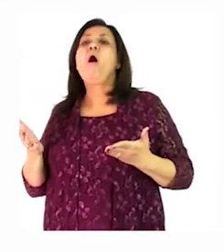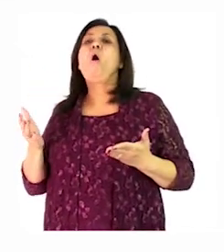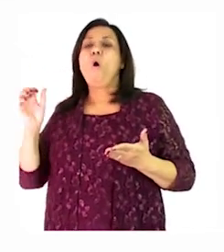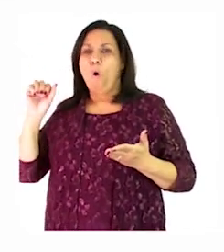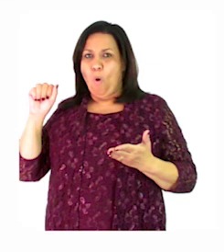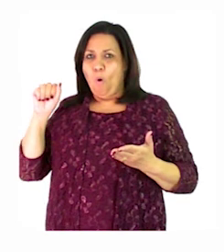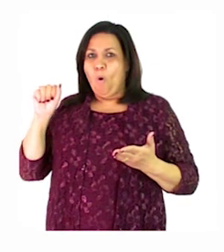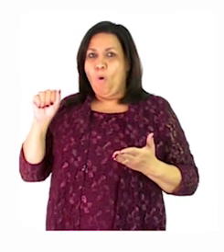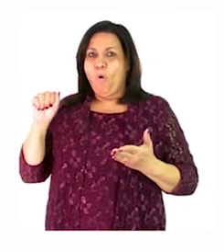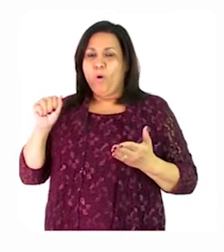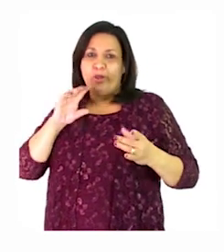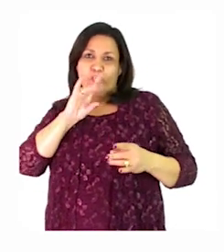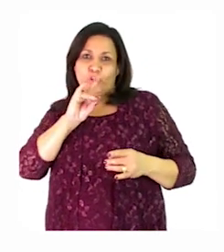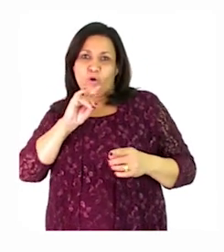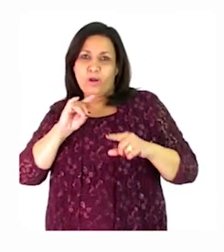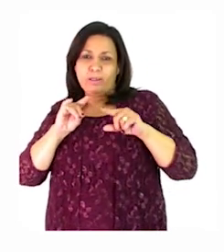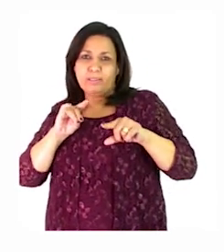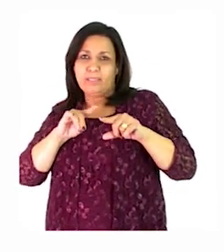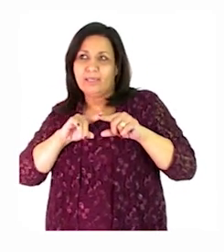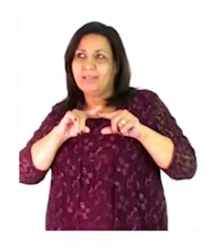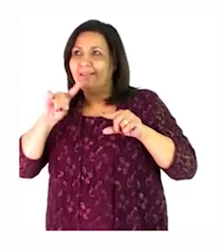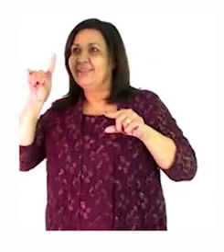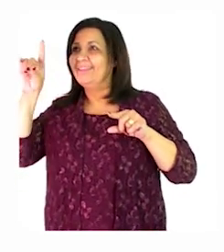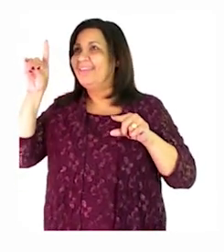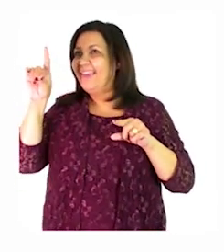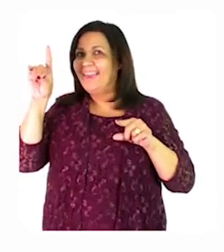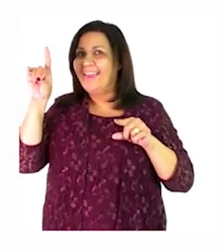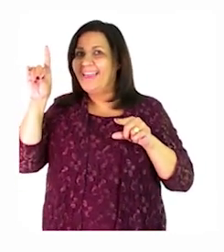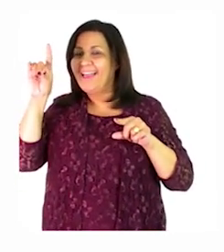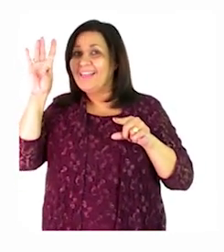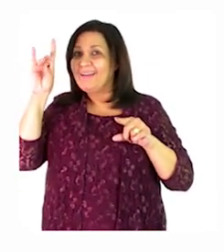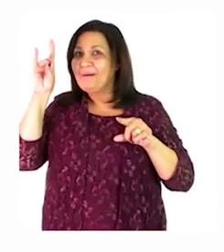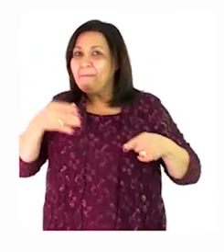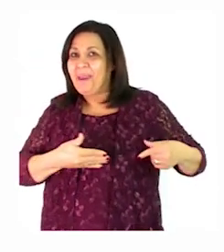for Floppy the dog to find his puppy.